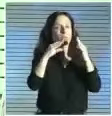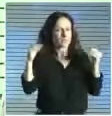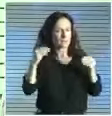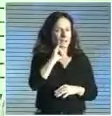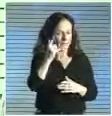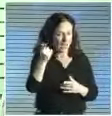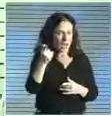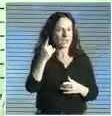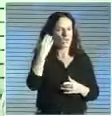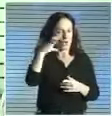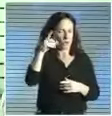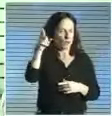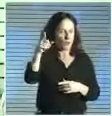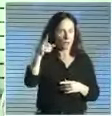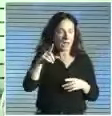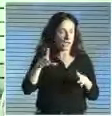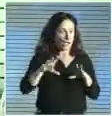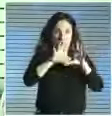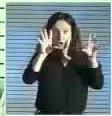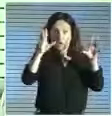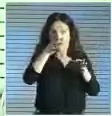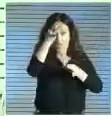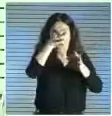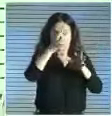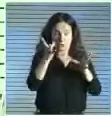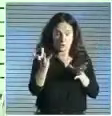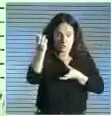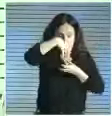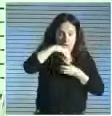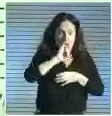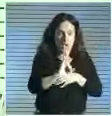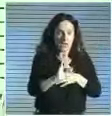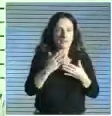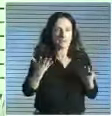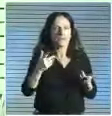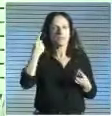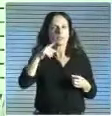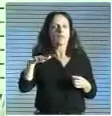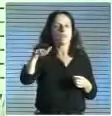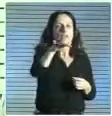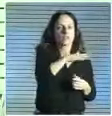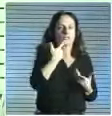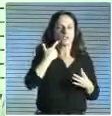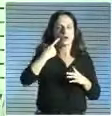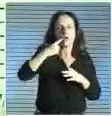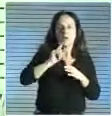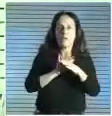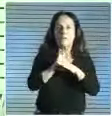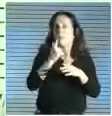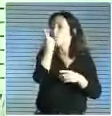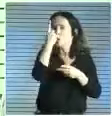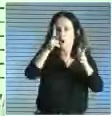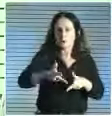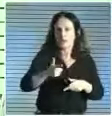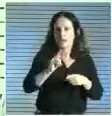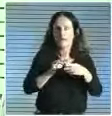see what is the average water footprint, what is the average carbon footprint of a typical hotel in my destination. How do we compare?